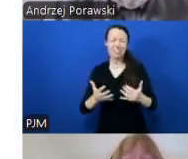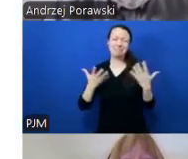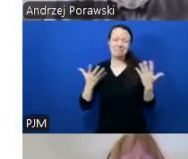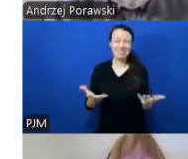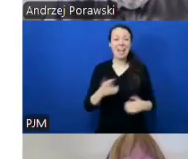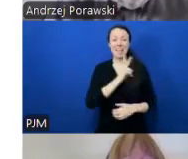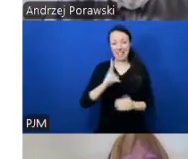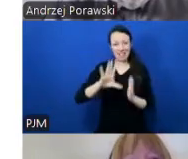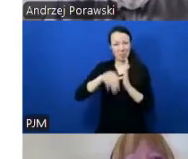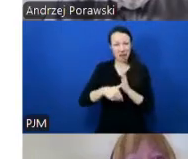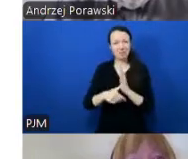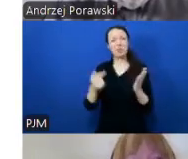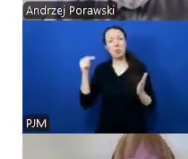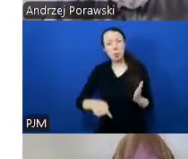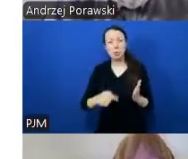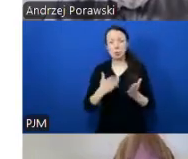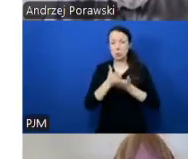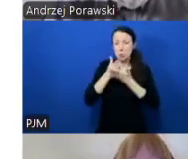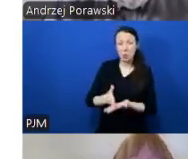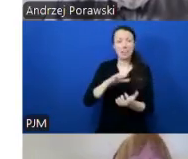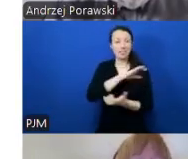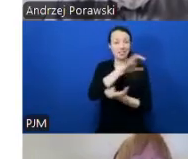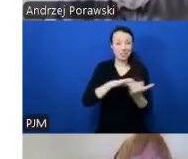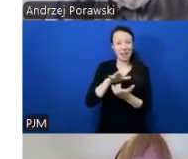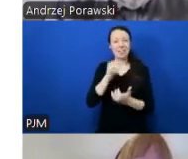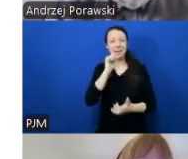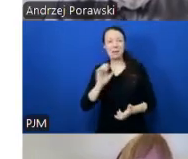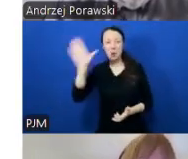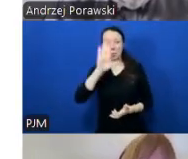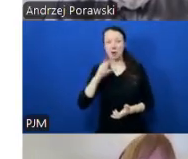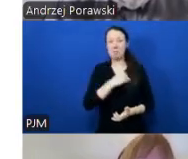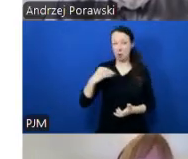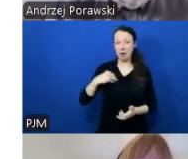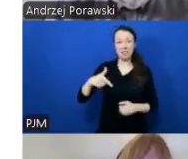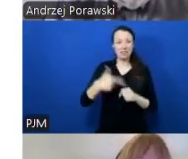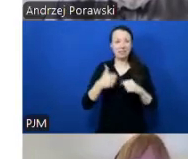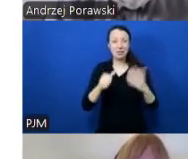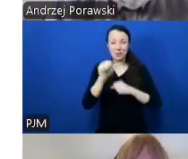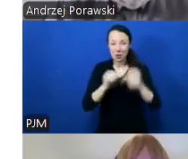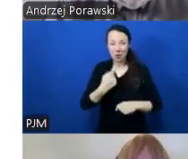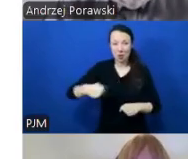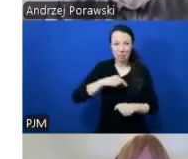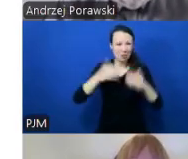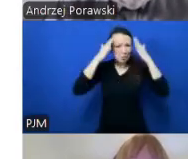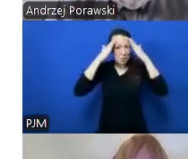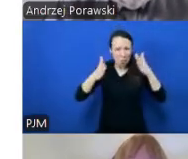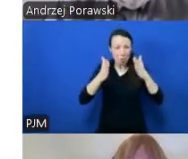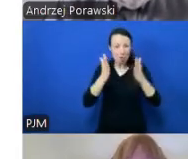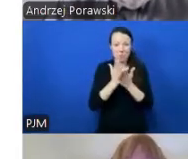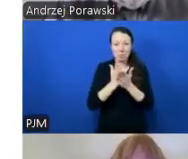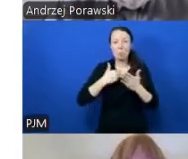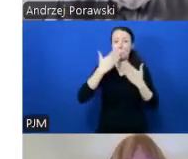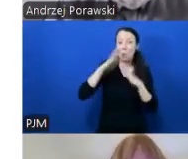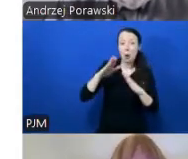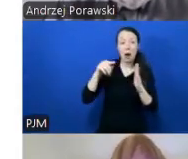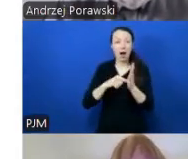climate resistance, something that applies to every city in the world and Europe. In 2026, we